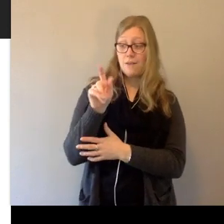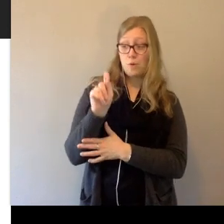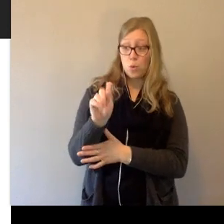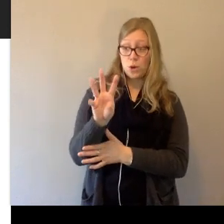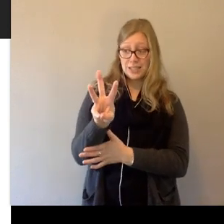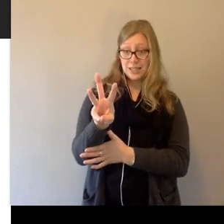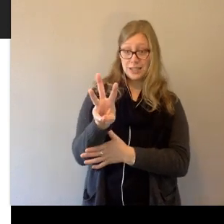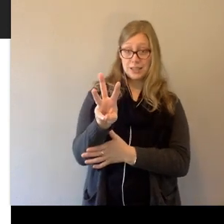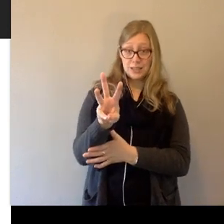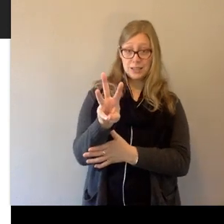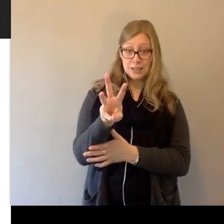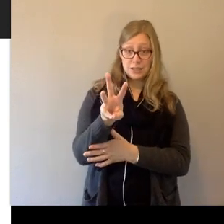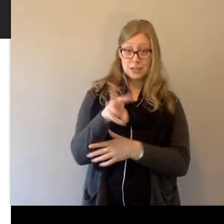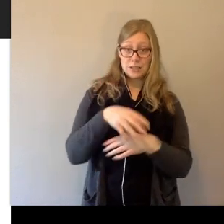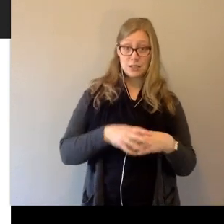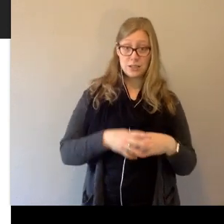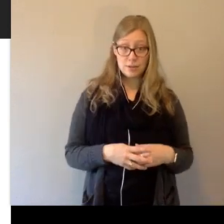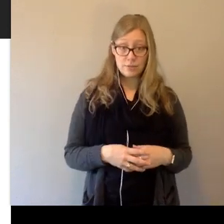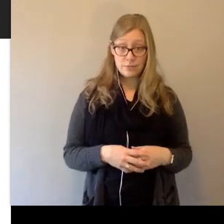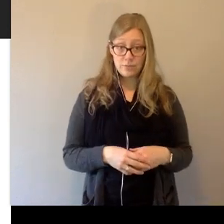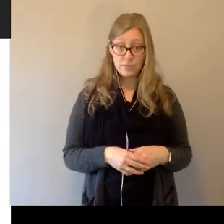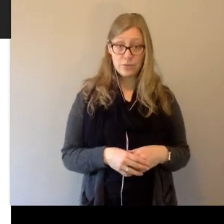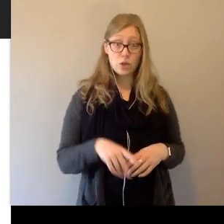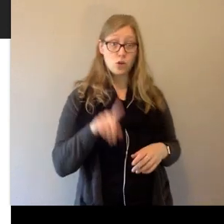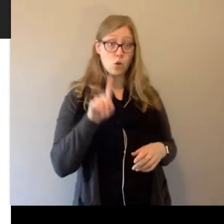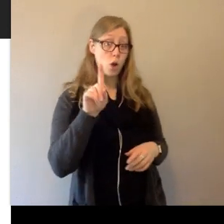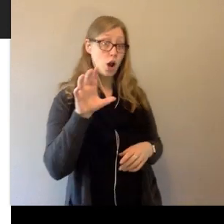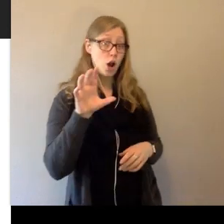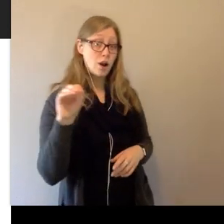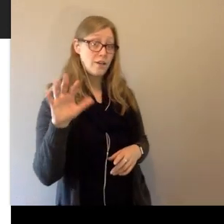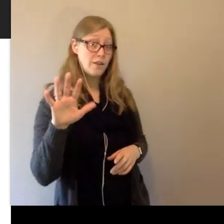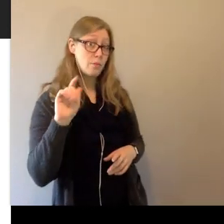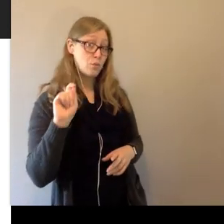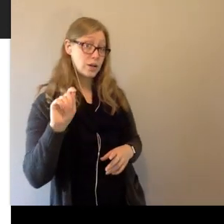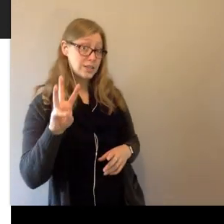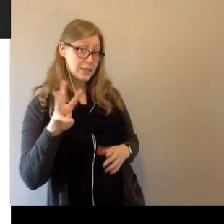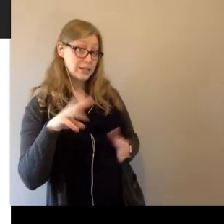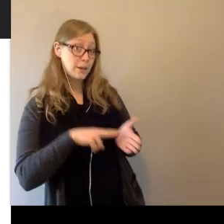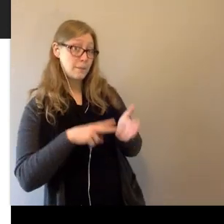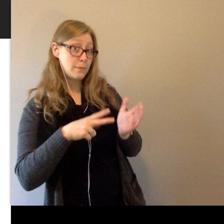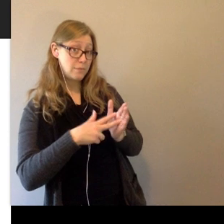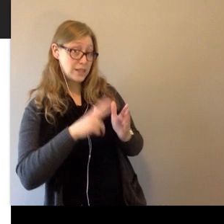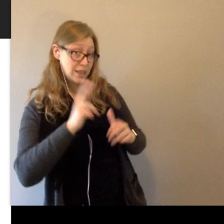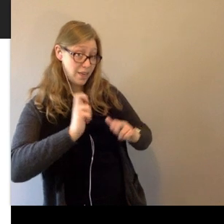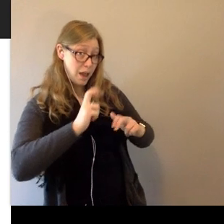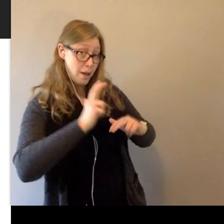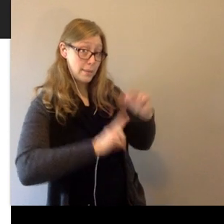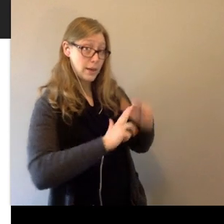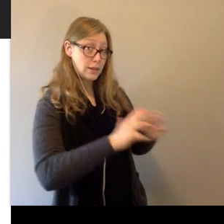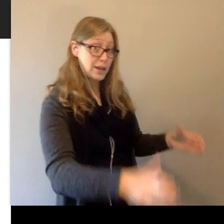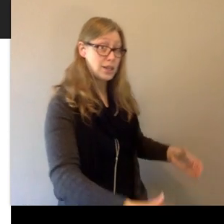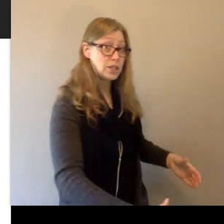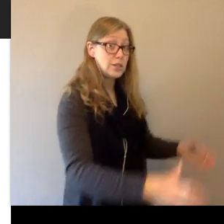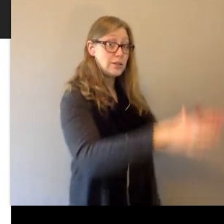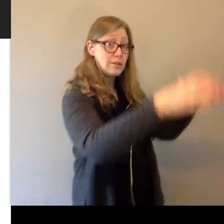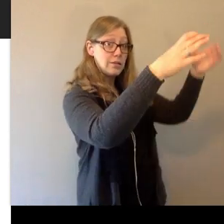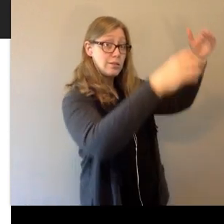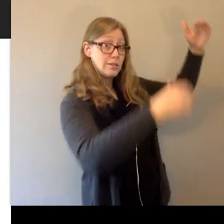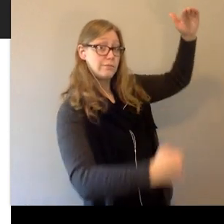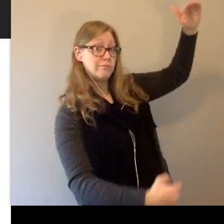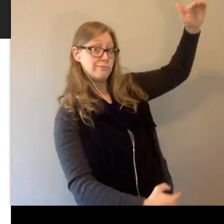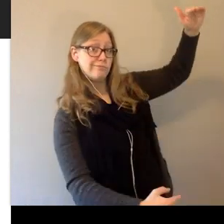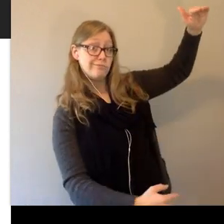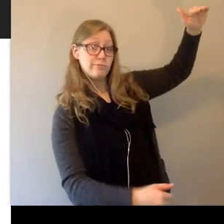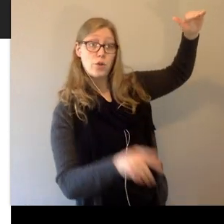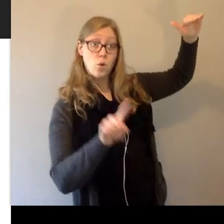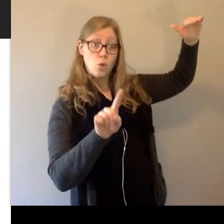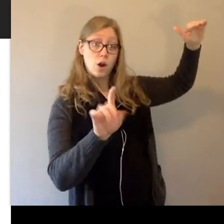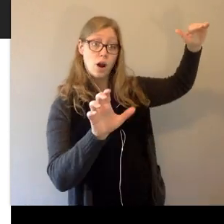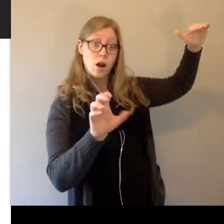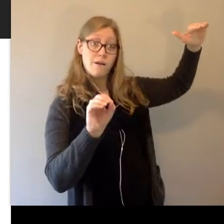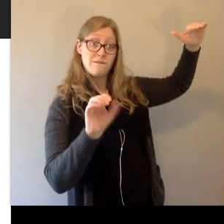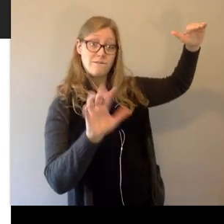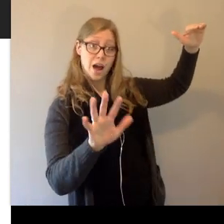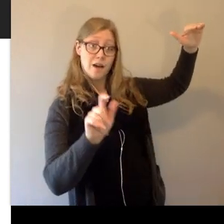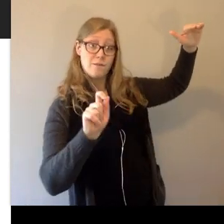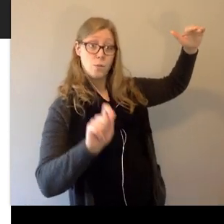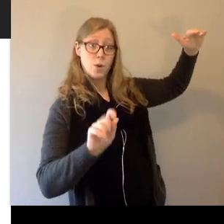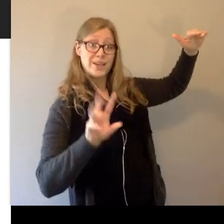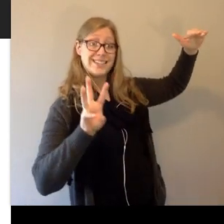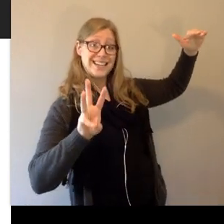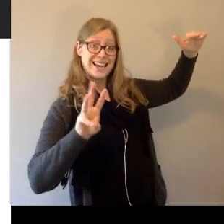So this 105.6 means the height of this building is 105.6 meters tall.